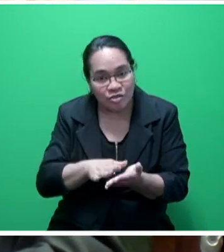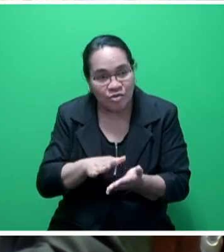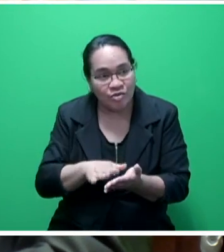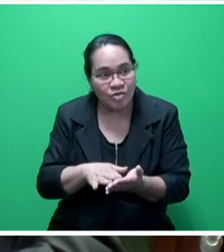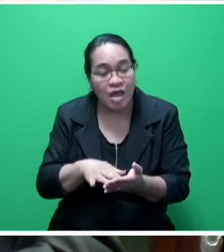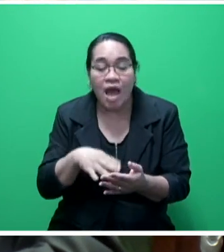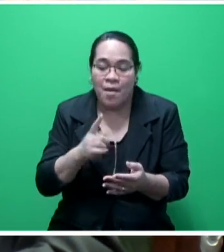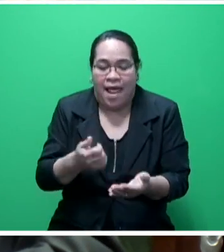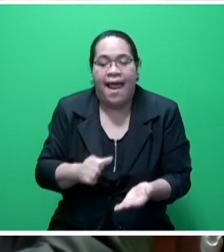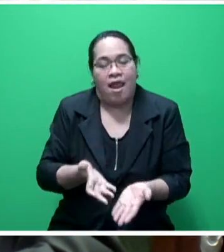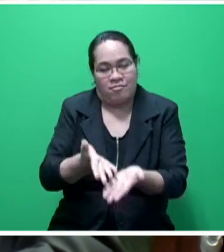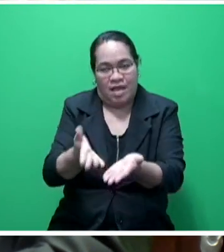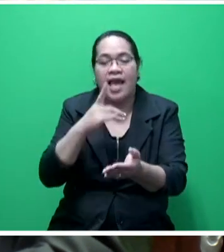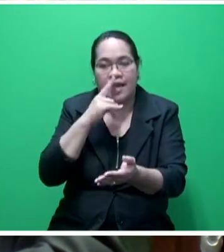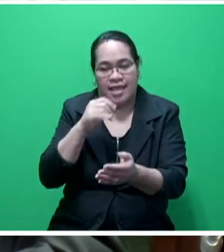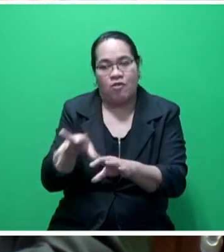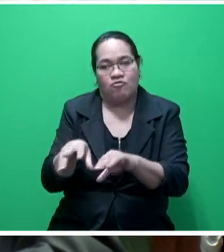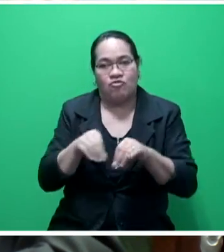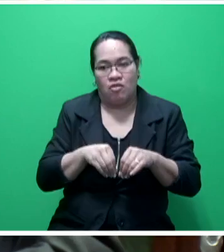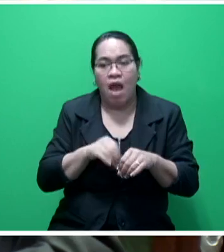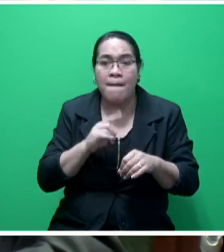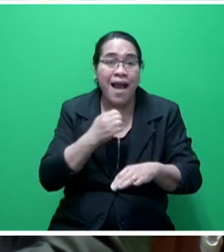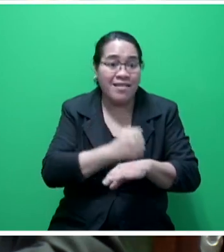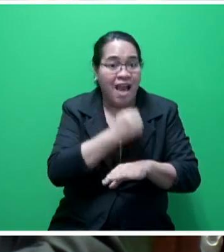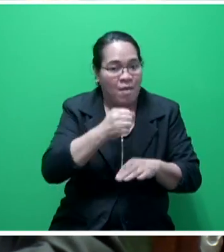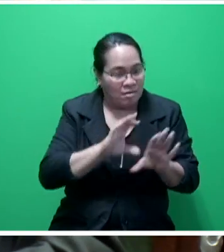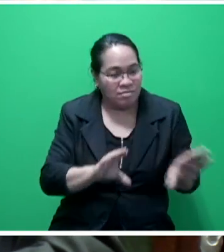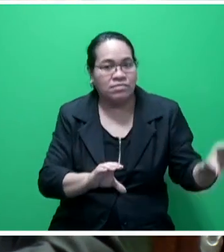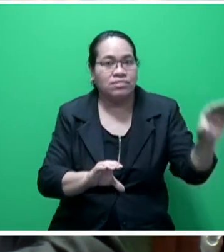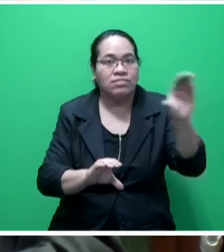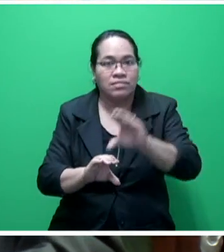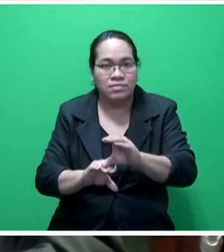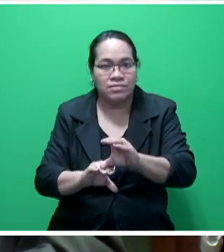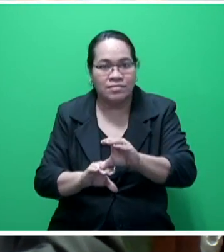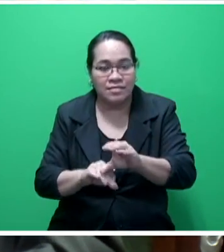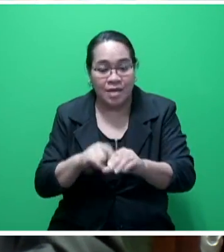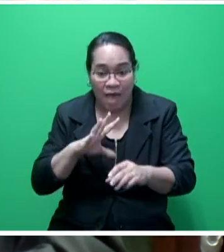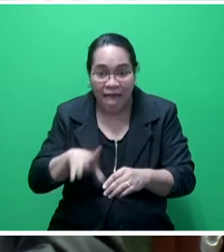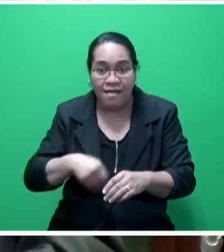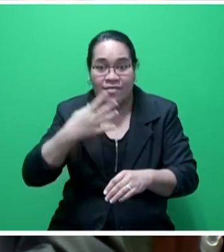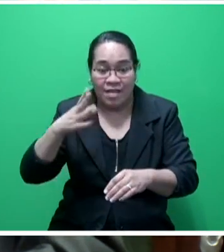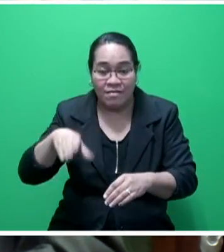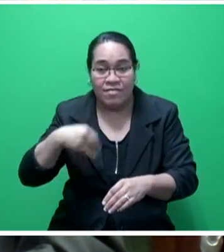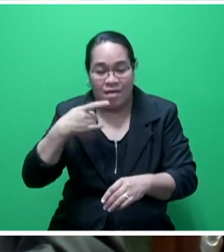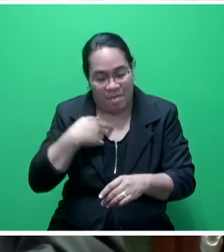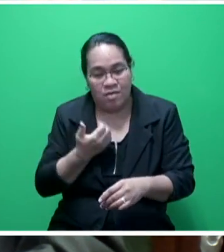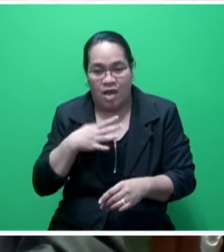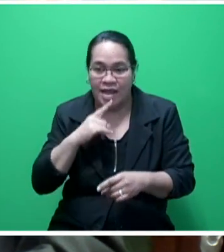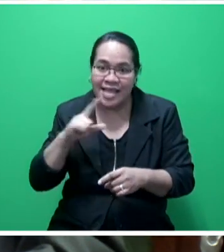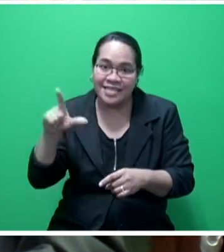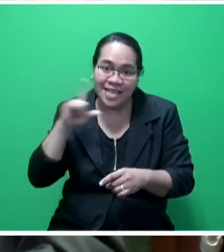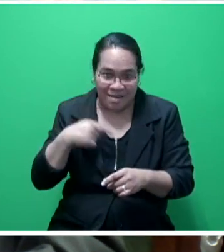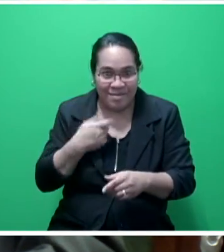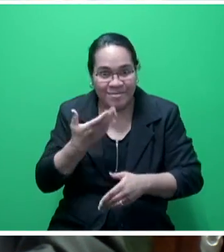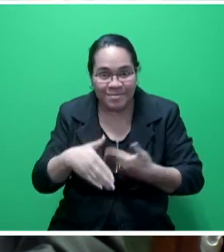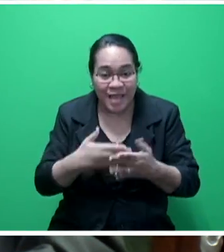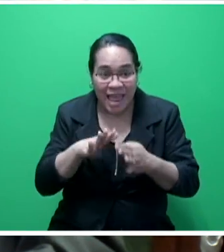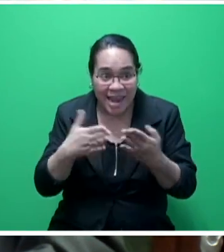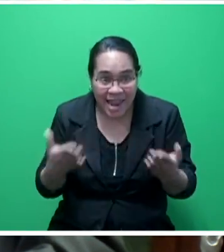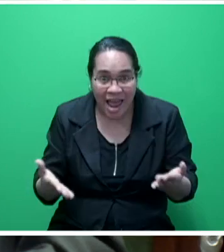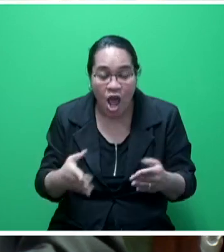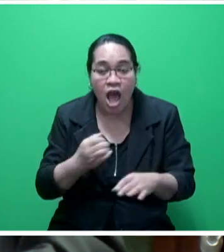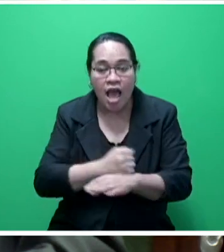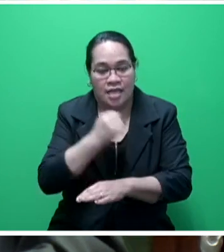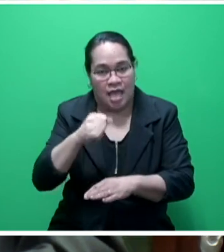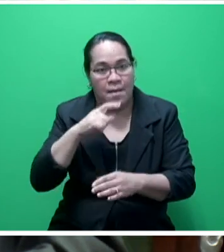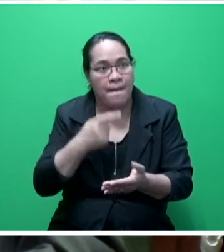withdraw the FNPF, but of course government tops it up as and when required, and on a daily basis, as I highlighted yesterday, that now government